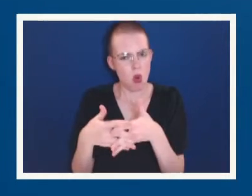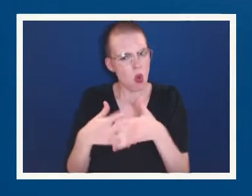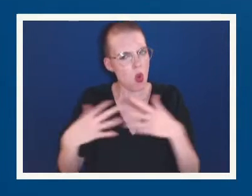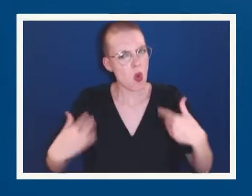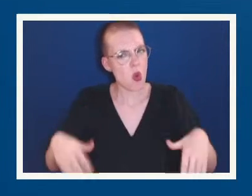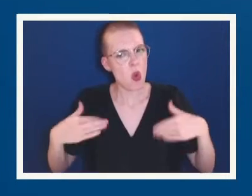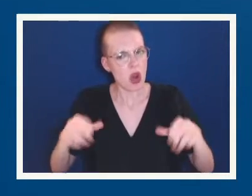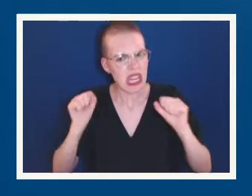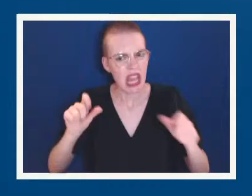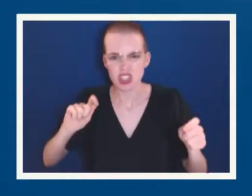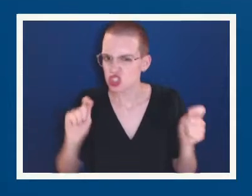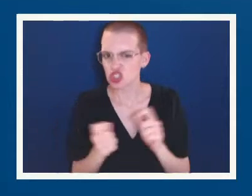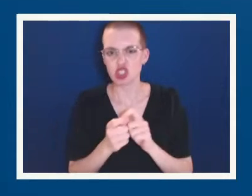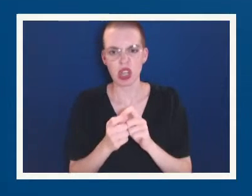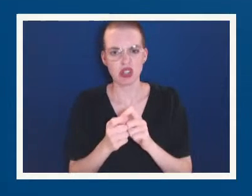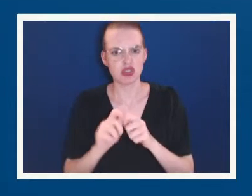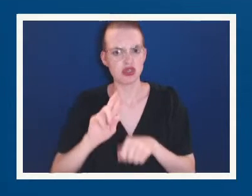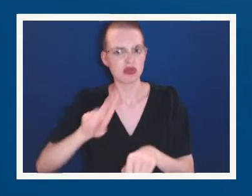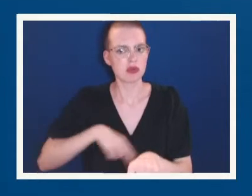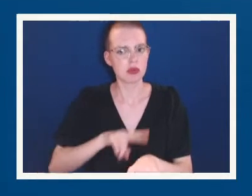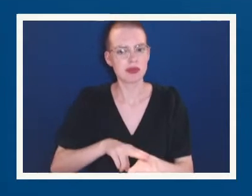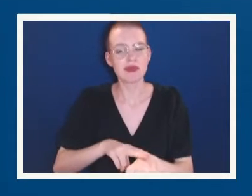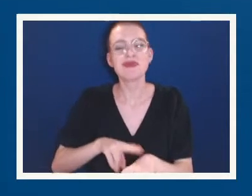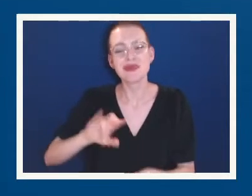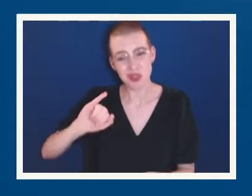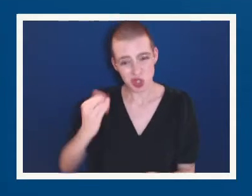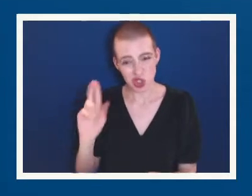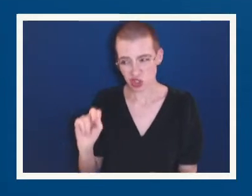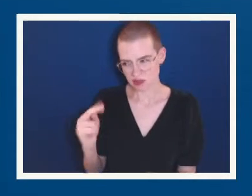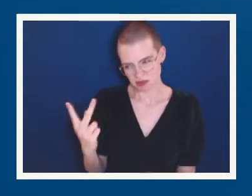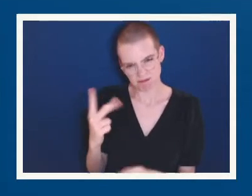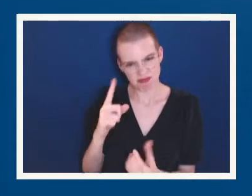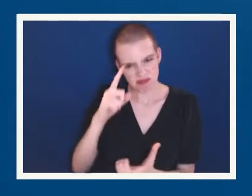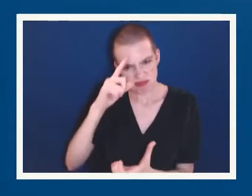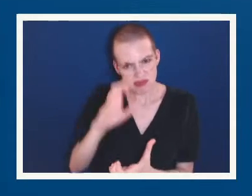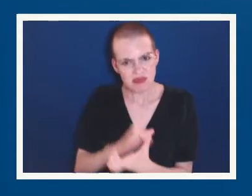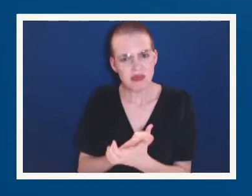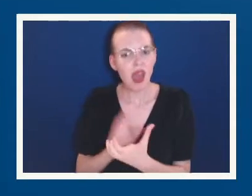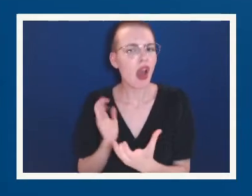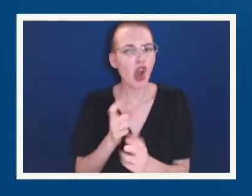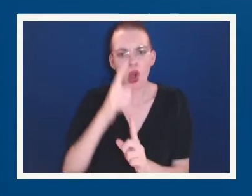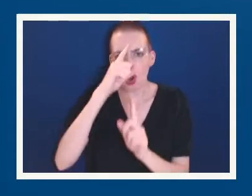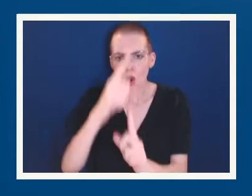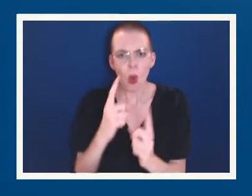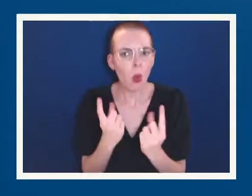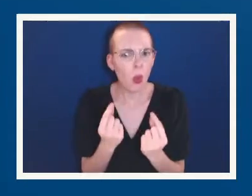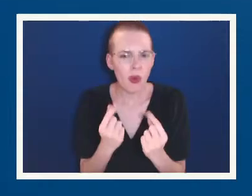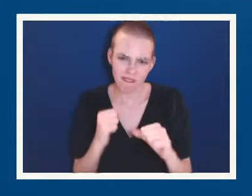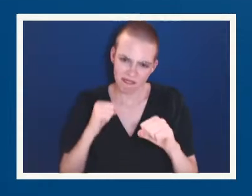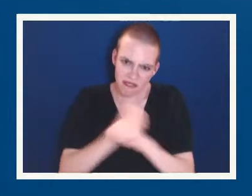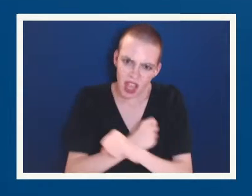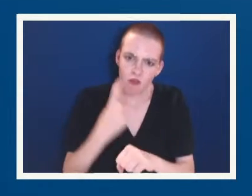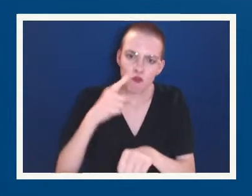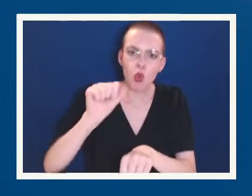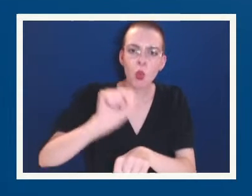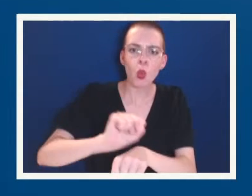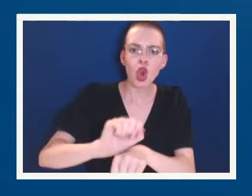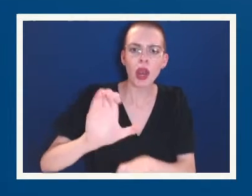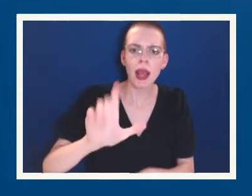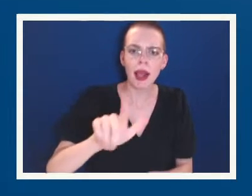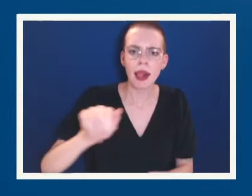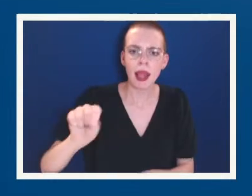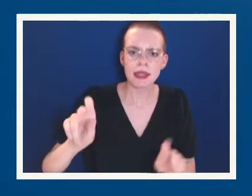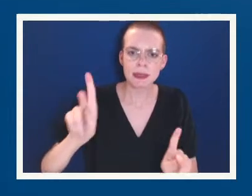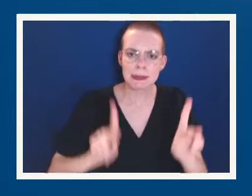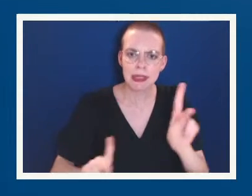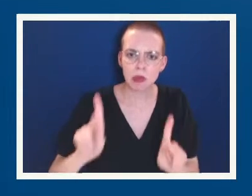that it's all about fighting for working and middle-class people. The way I've said from the beginning of my